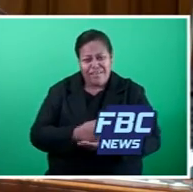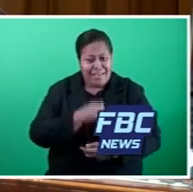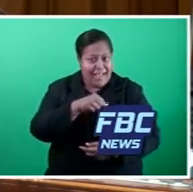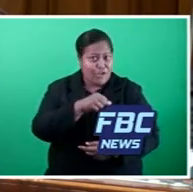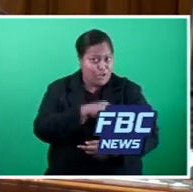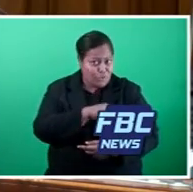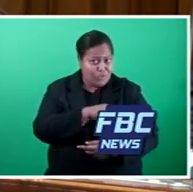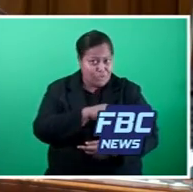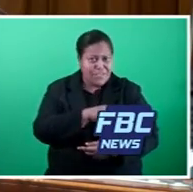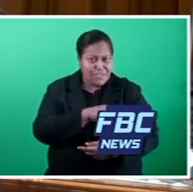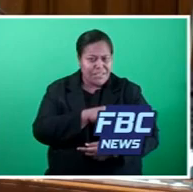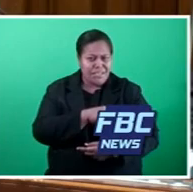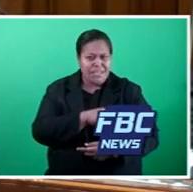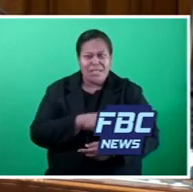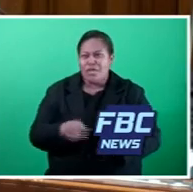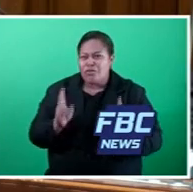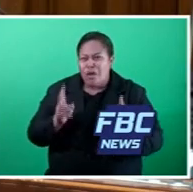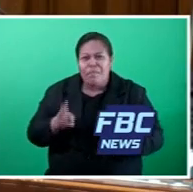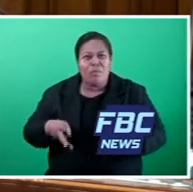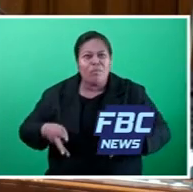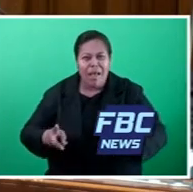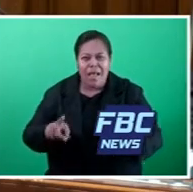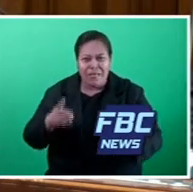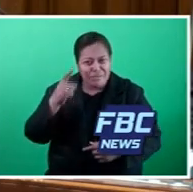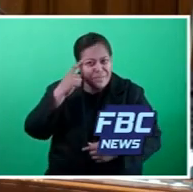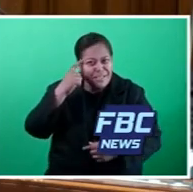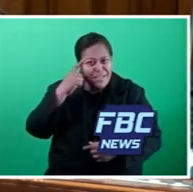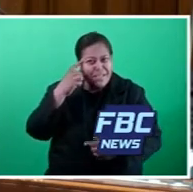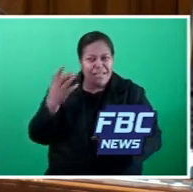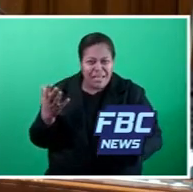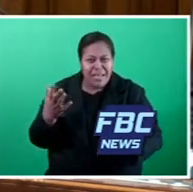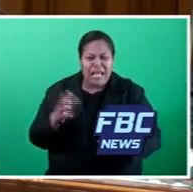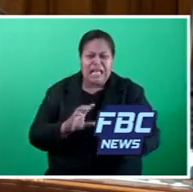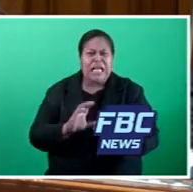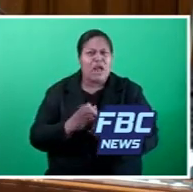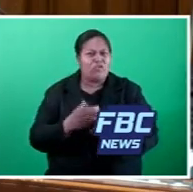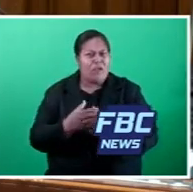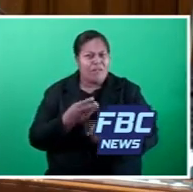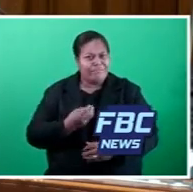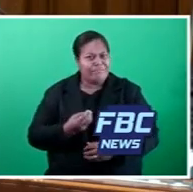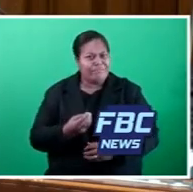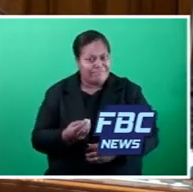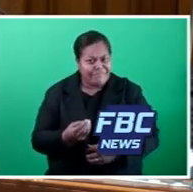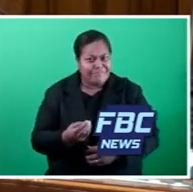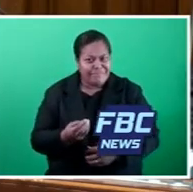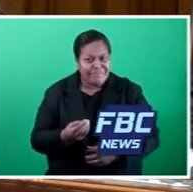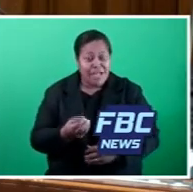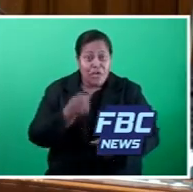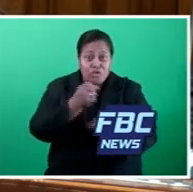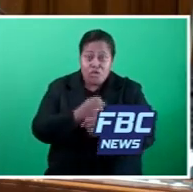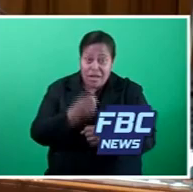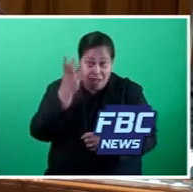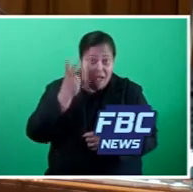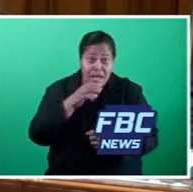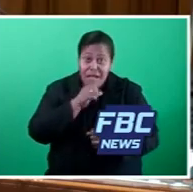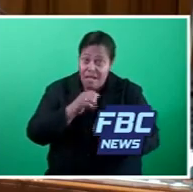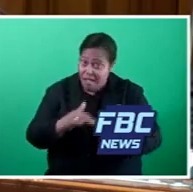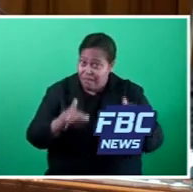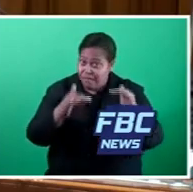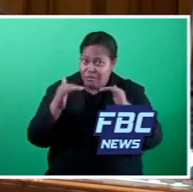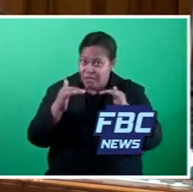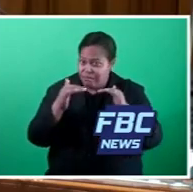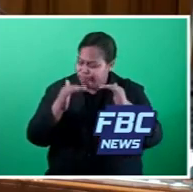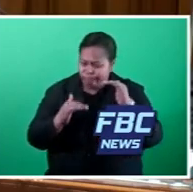norms, and cultural complacency. Attitudes that are embedded in gender inequality, gender